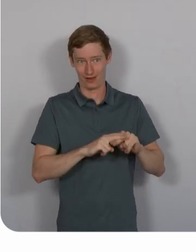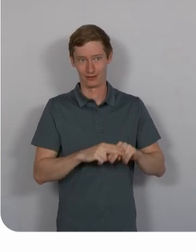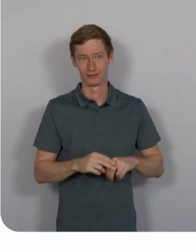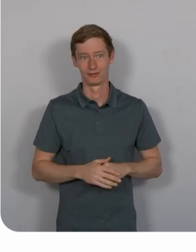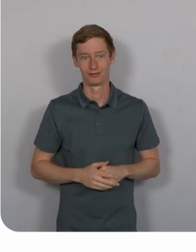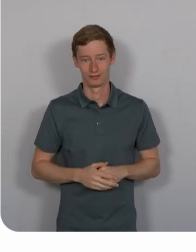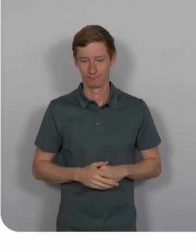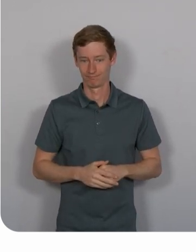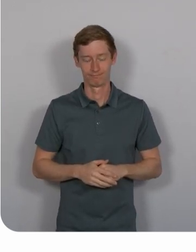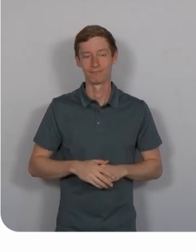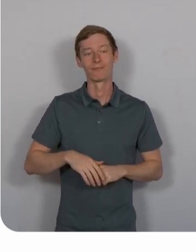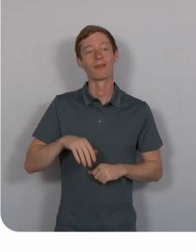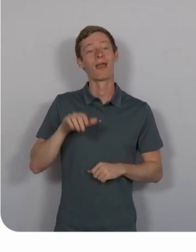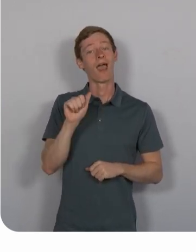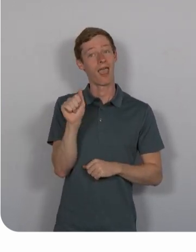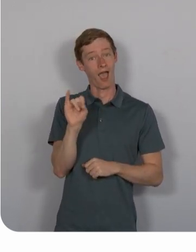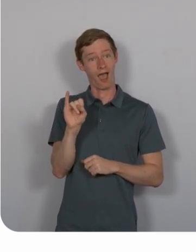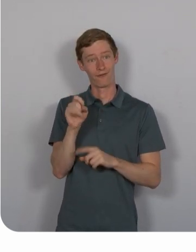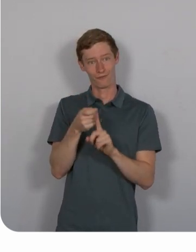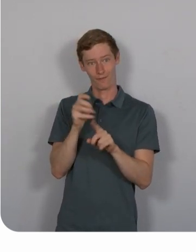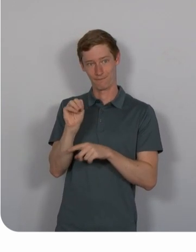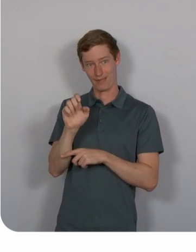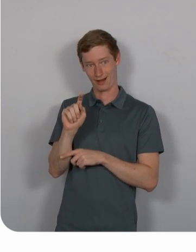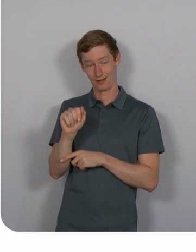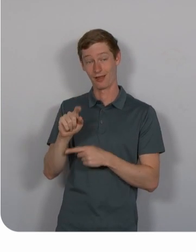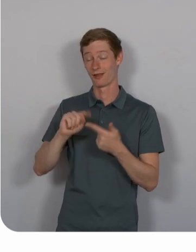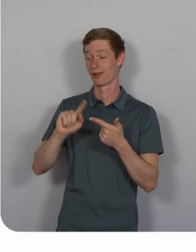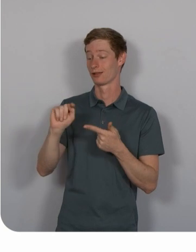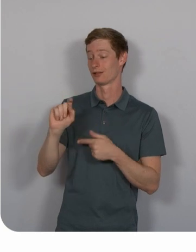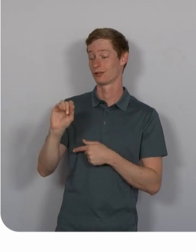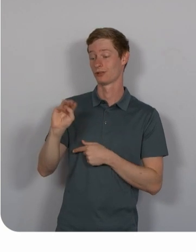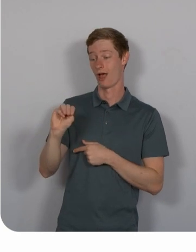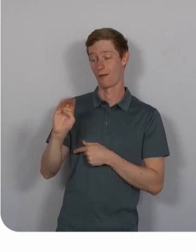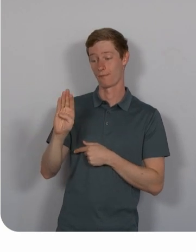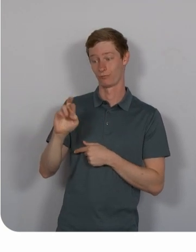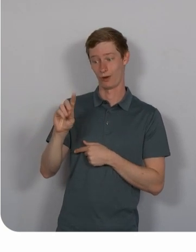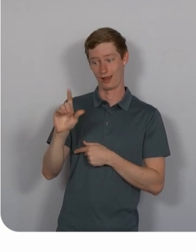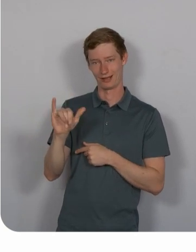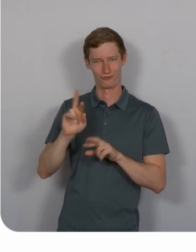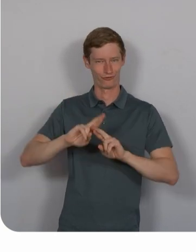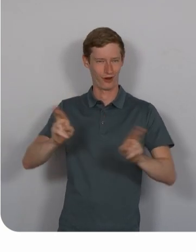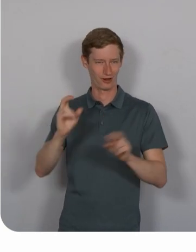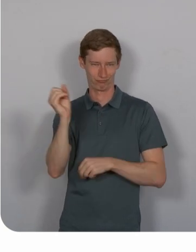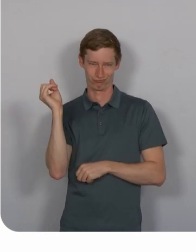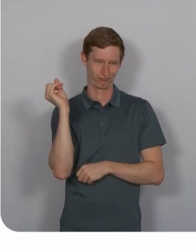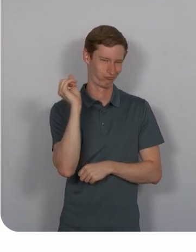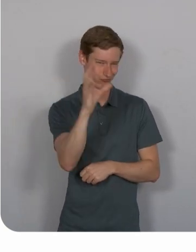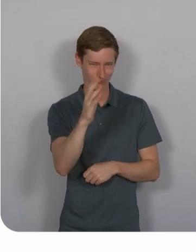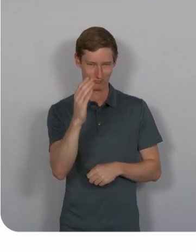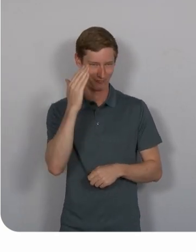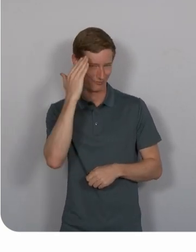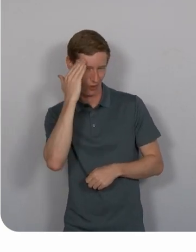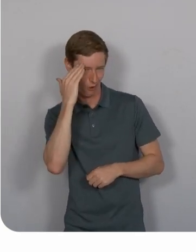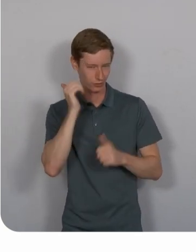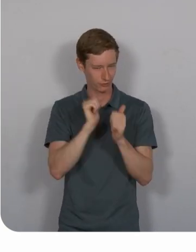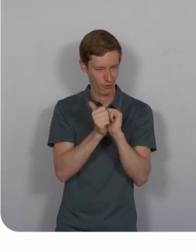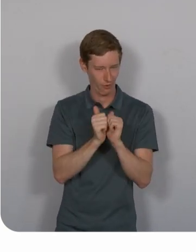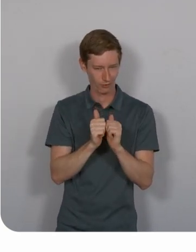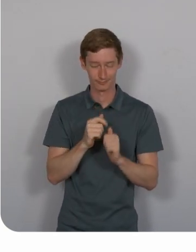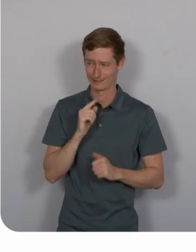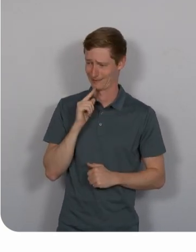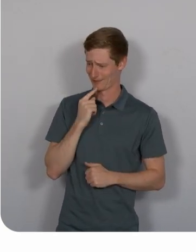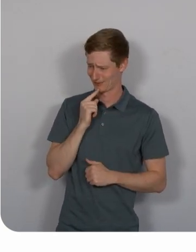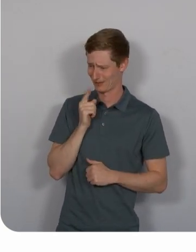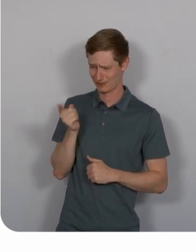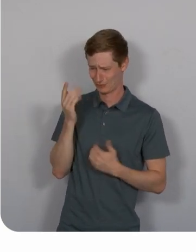Introducing Meta's AIs with Tom Brady as Brew. Ready to throw you his deep knowledge of sports. Seriously?